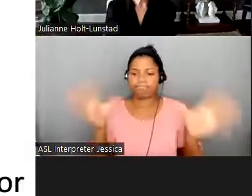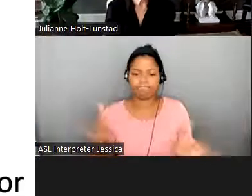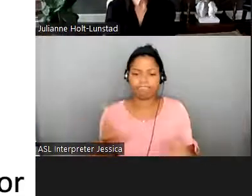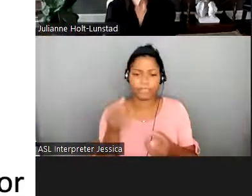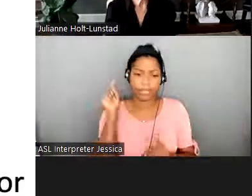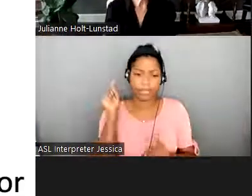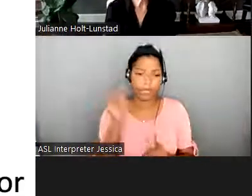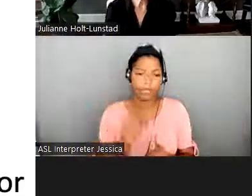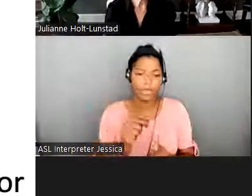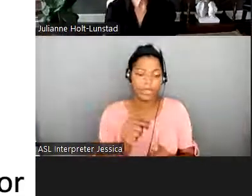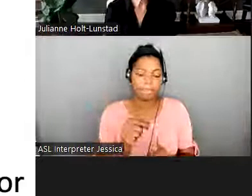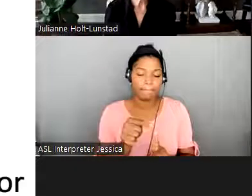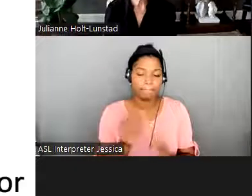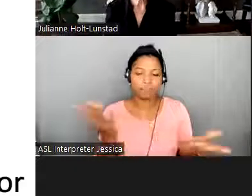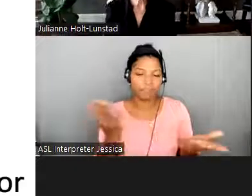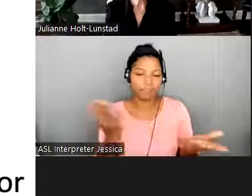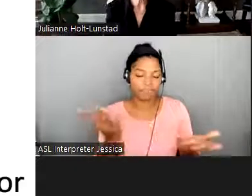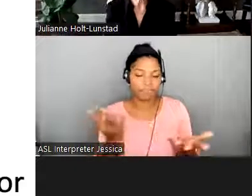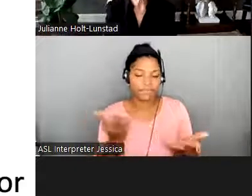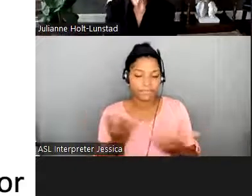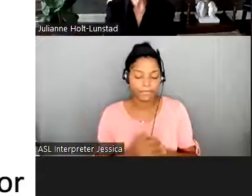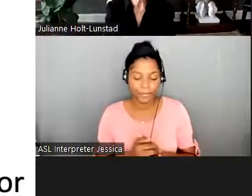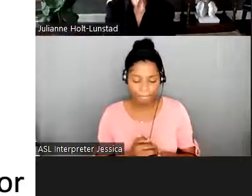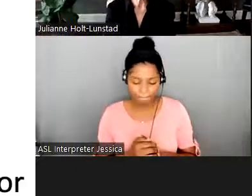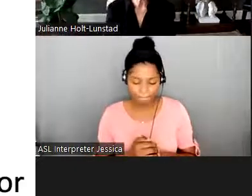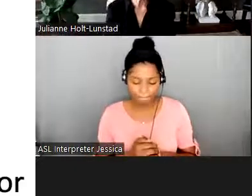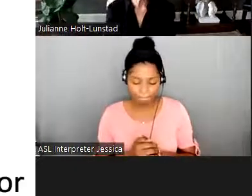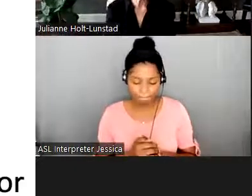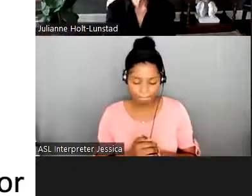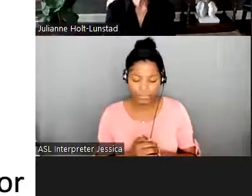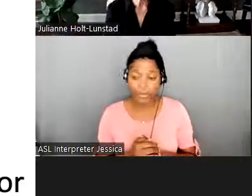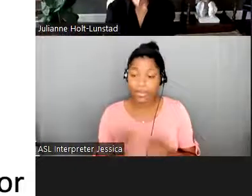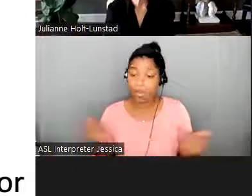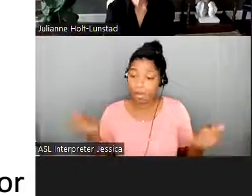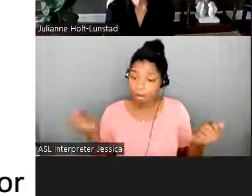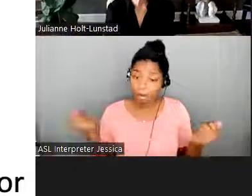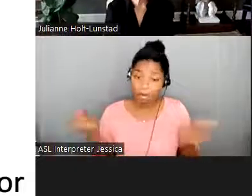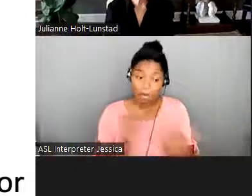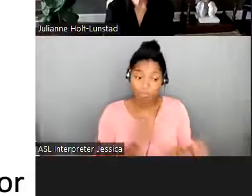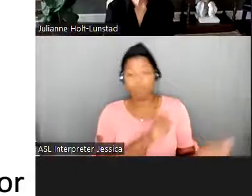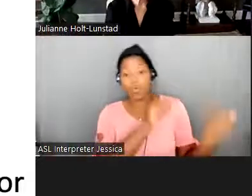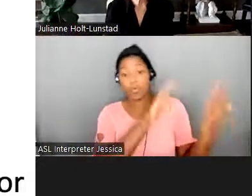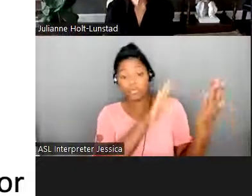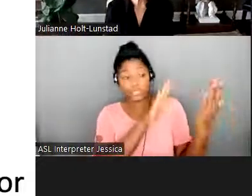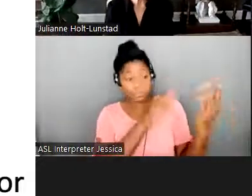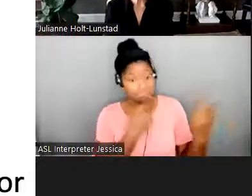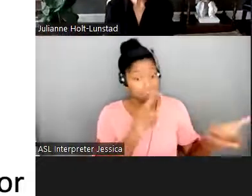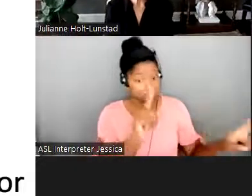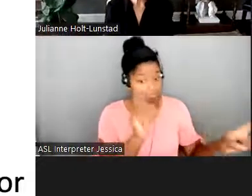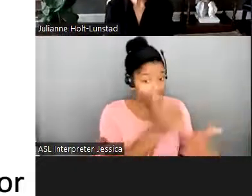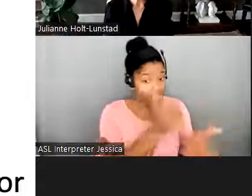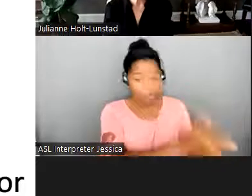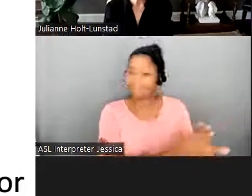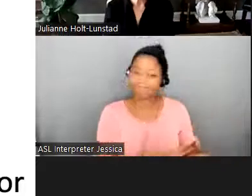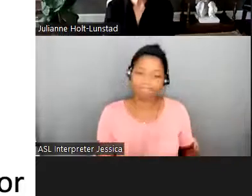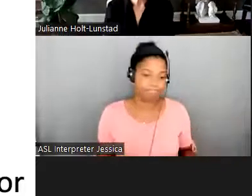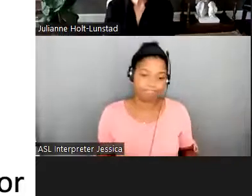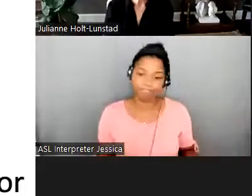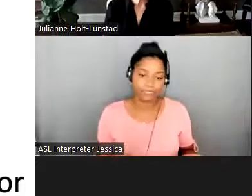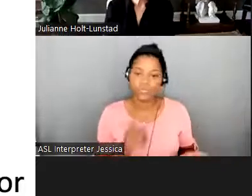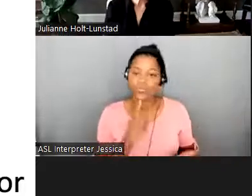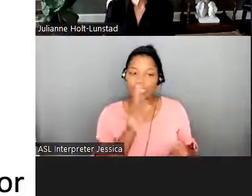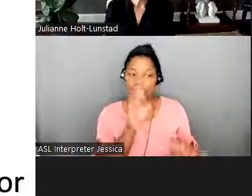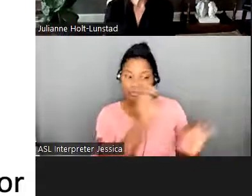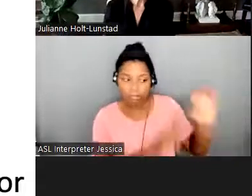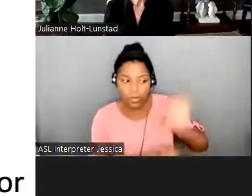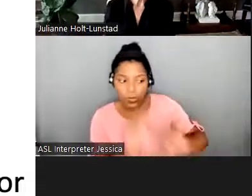we can conclude from this is that not all approaches are equally helpful. And so evaluation